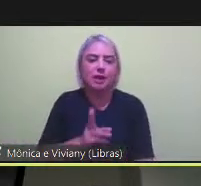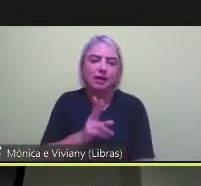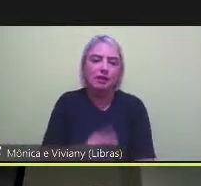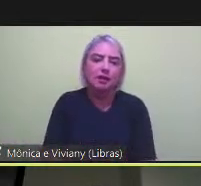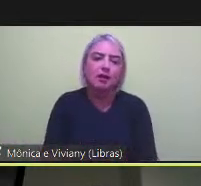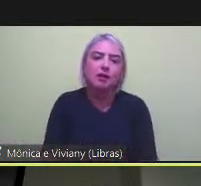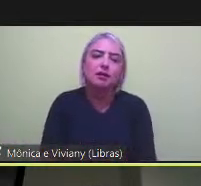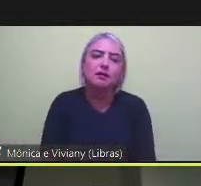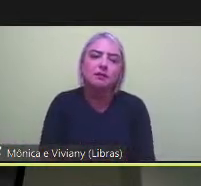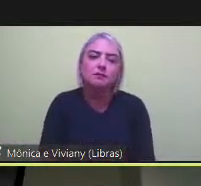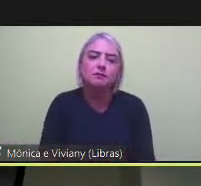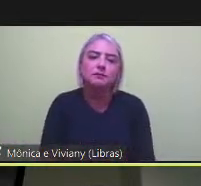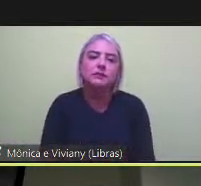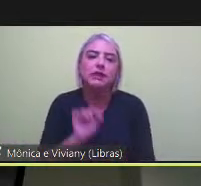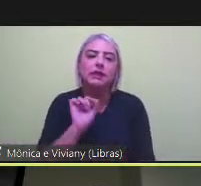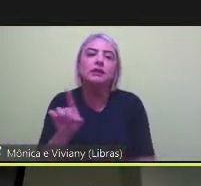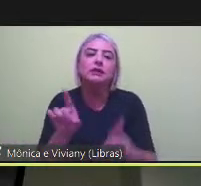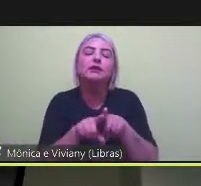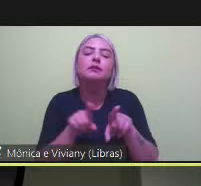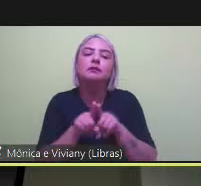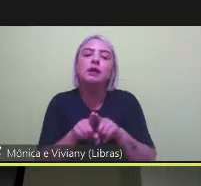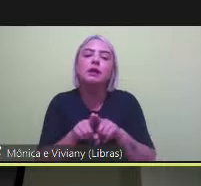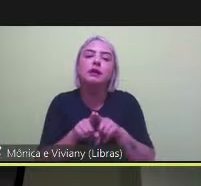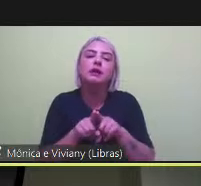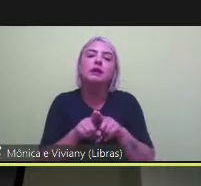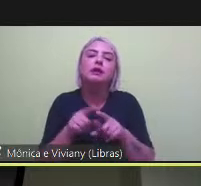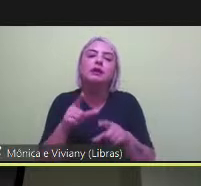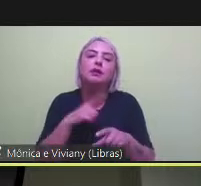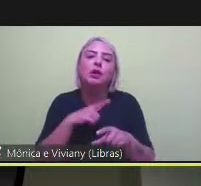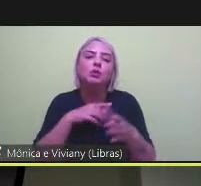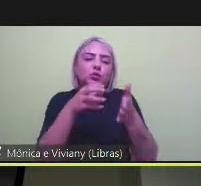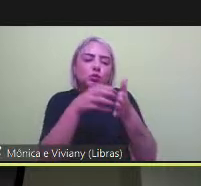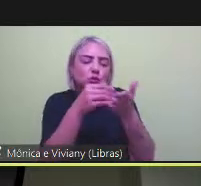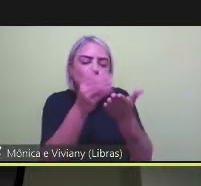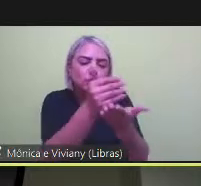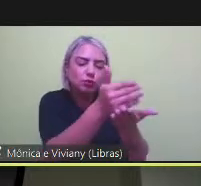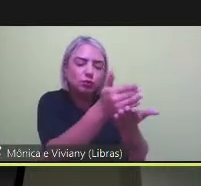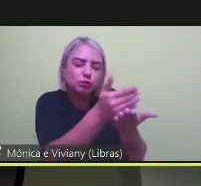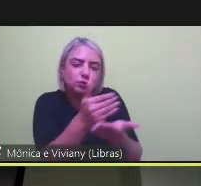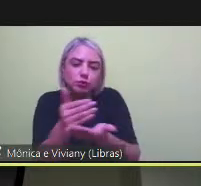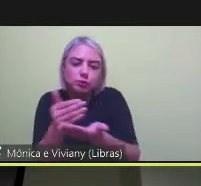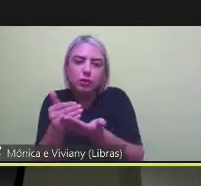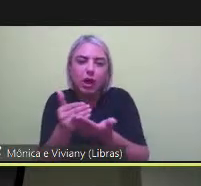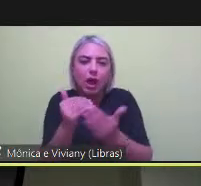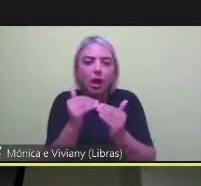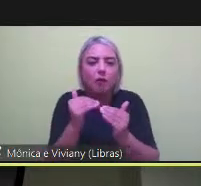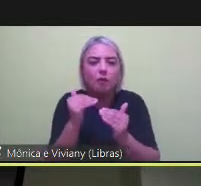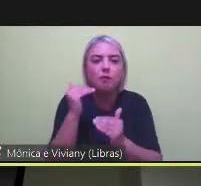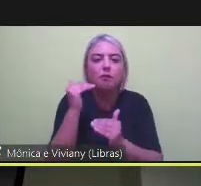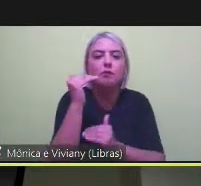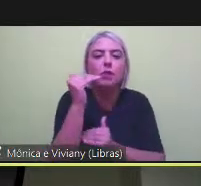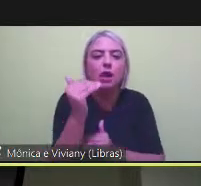a more elevated prevalence of overweight and obesity. And all this data